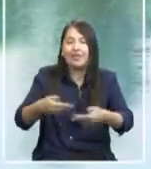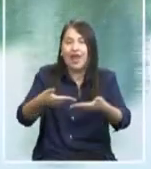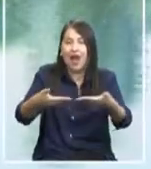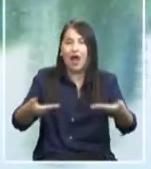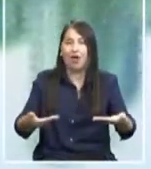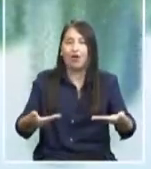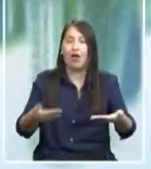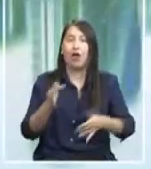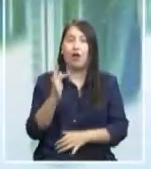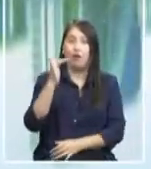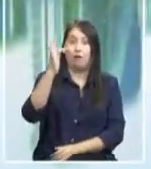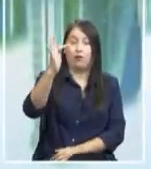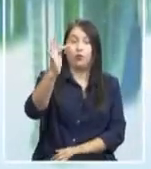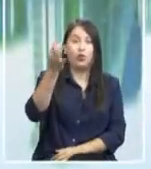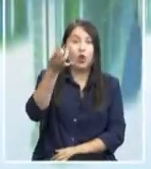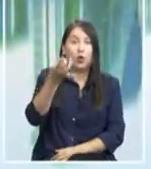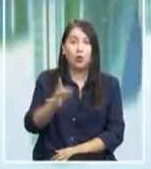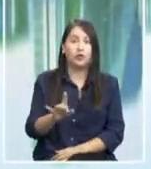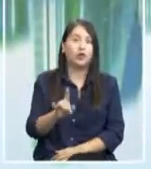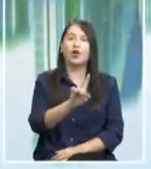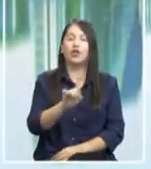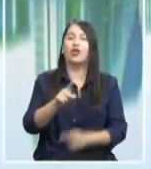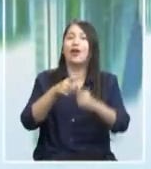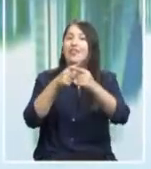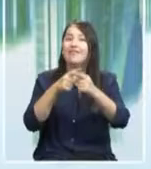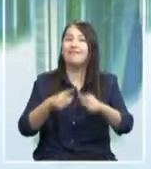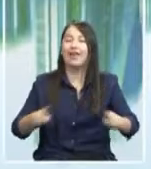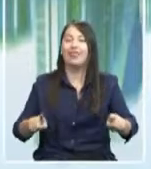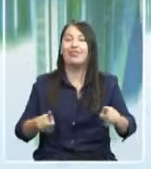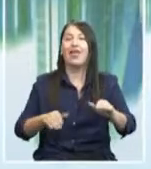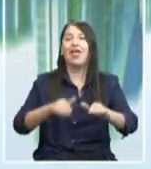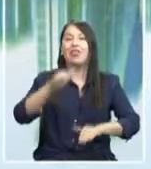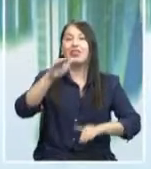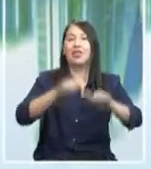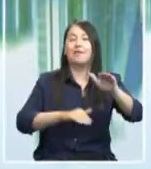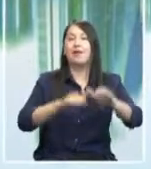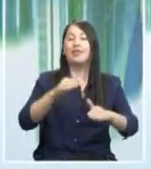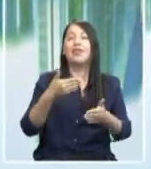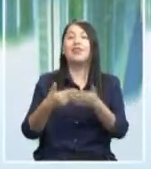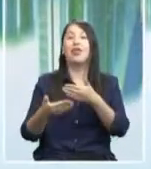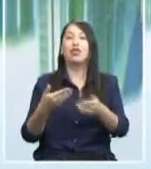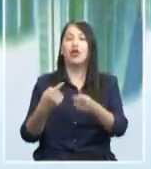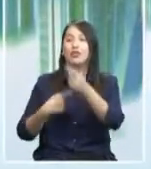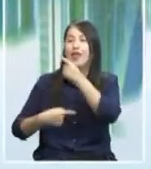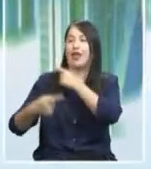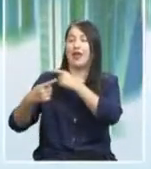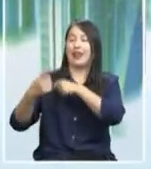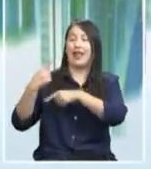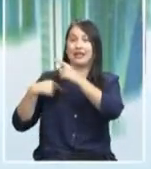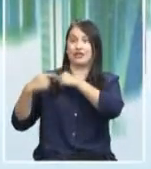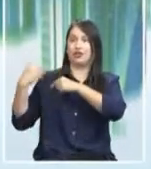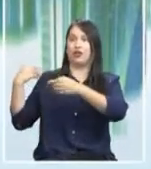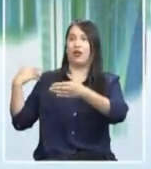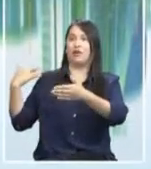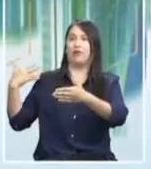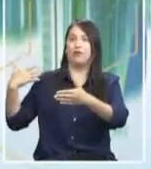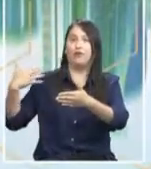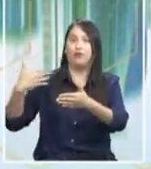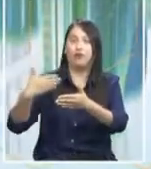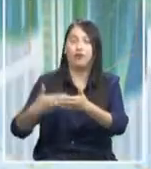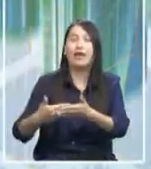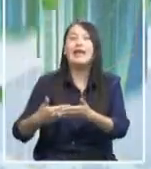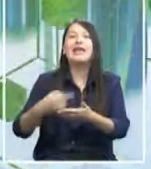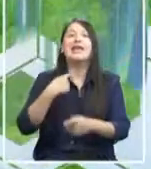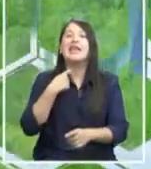from and what we're trying to achieve, in a sense, with our technological